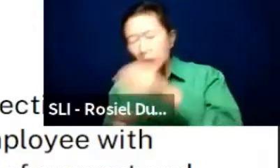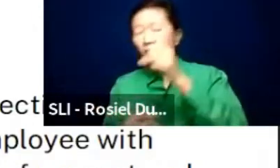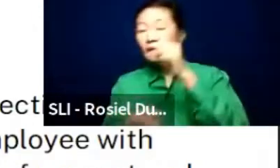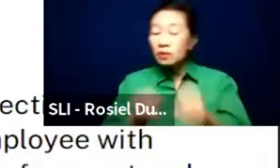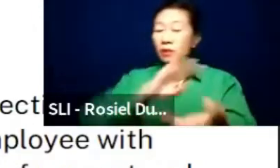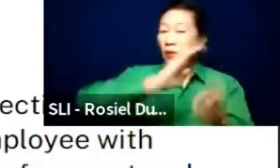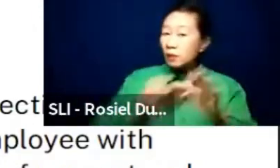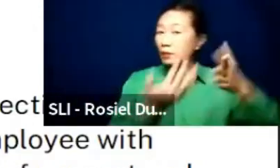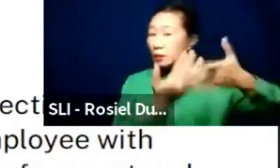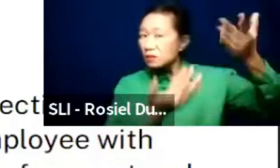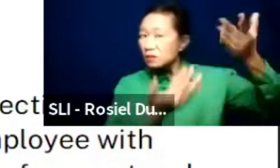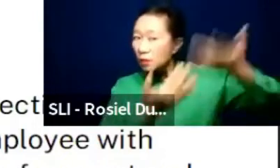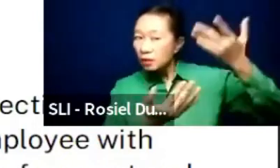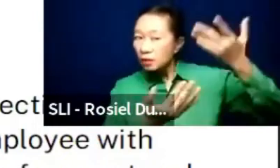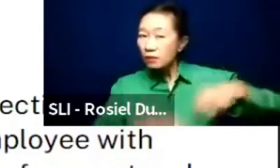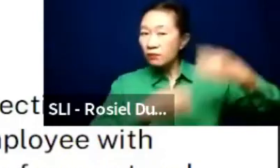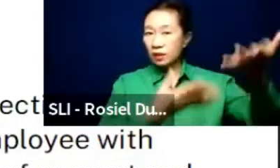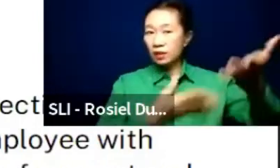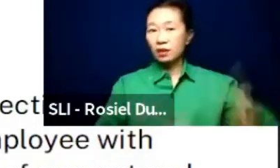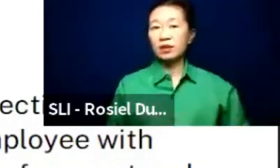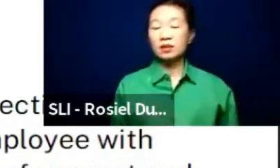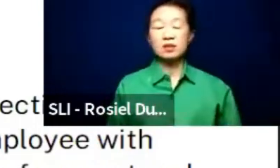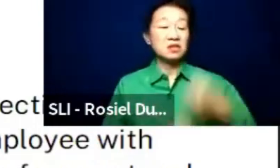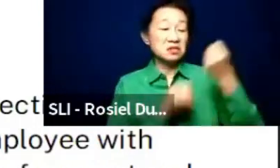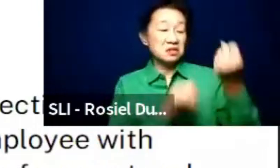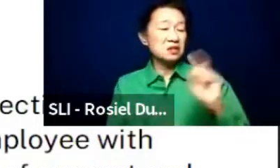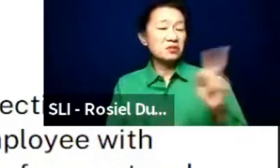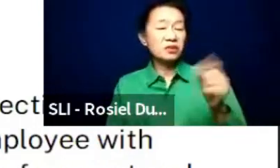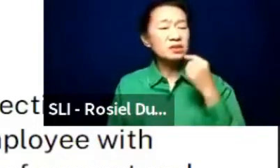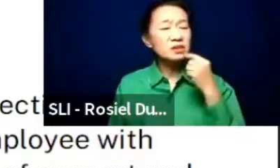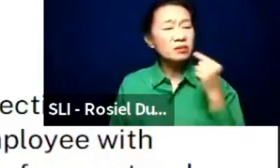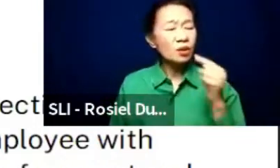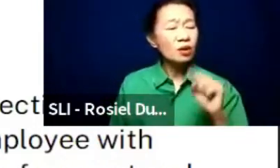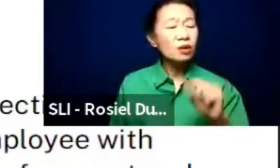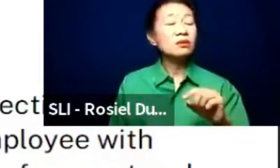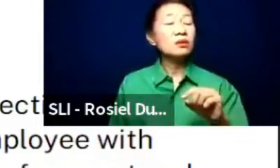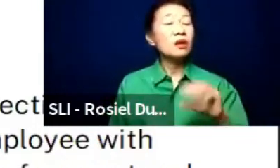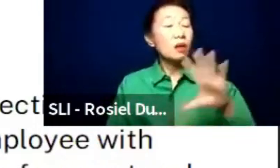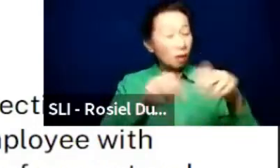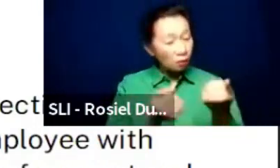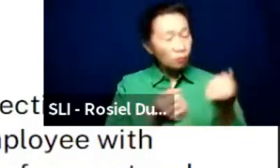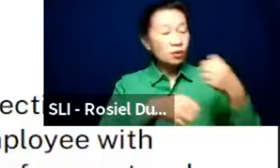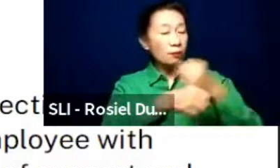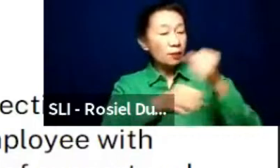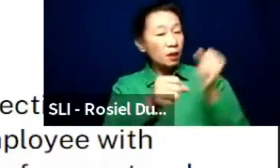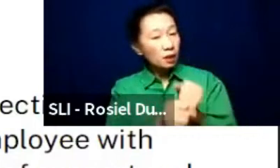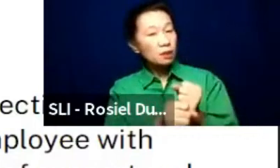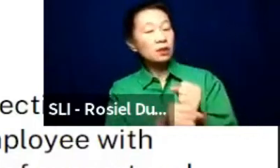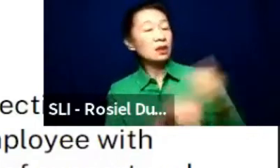madali. Offering suggestions to make the job easier, no, or simplify